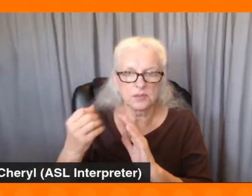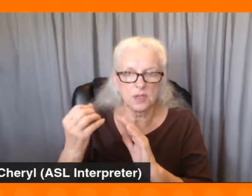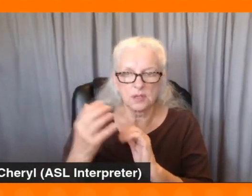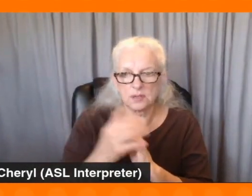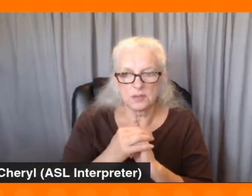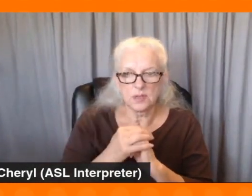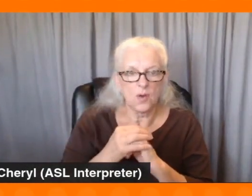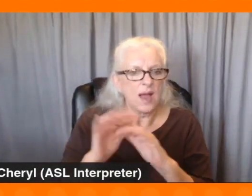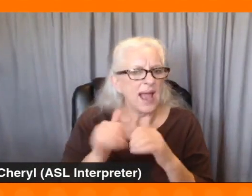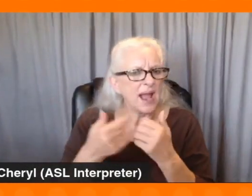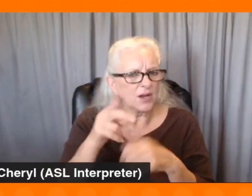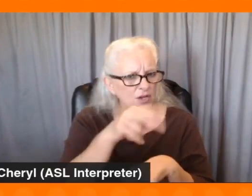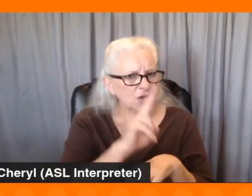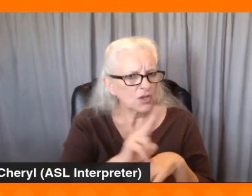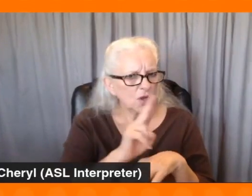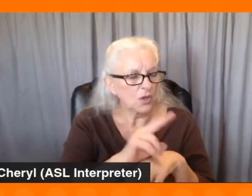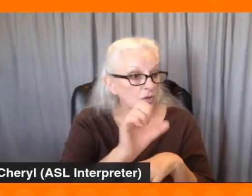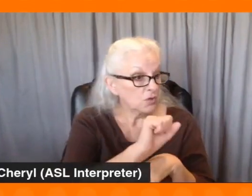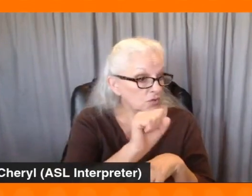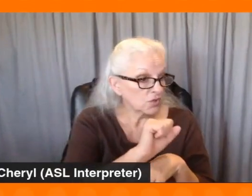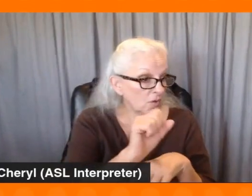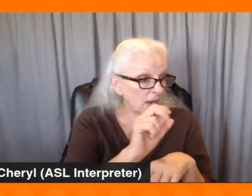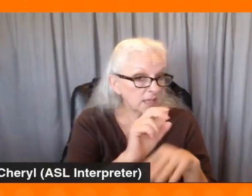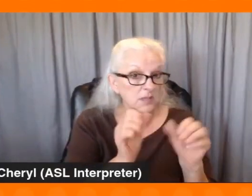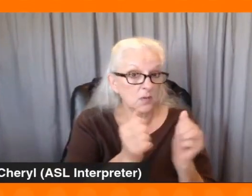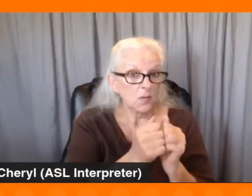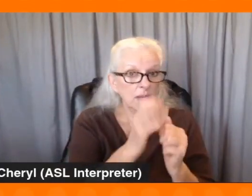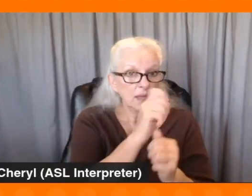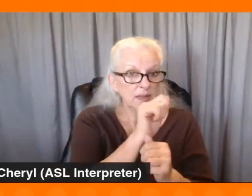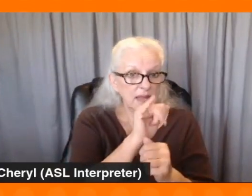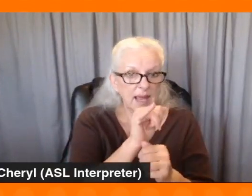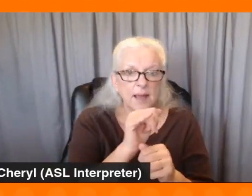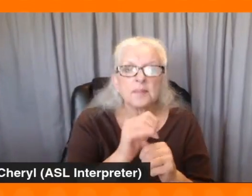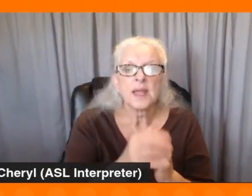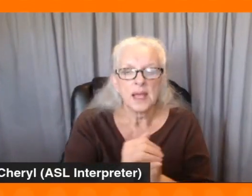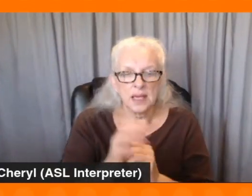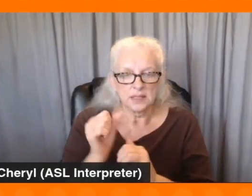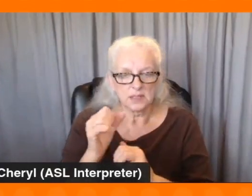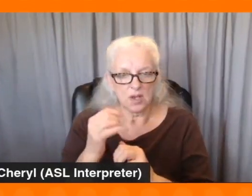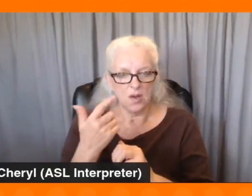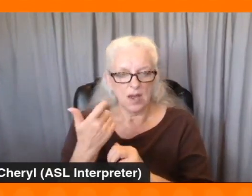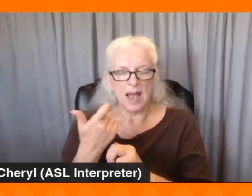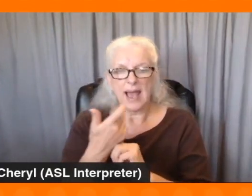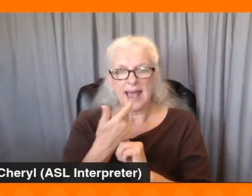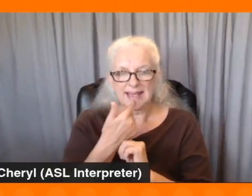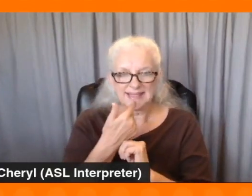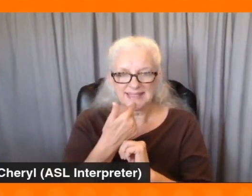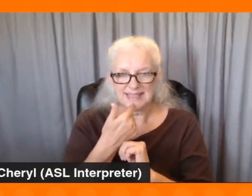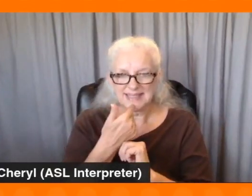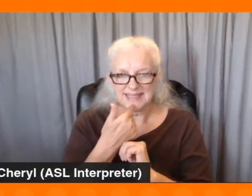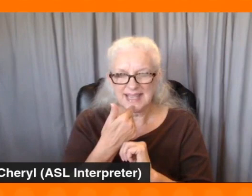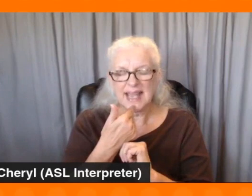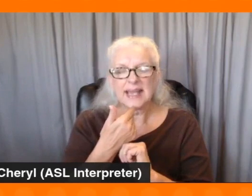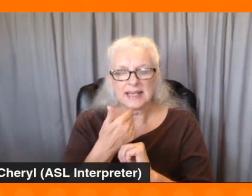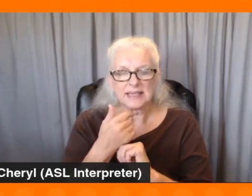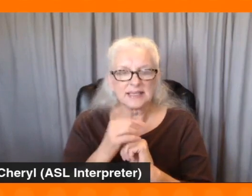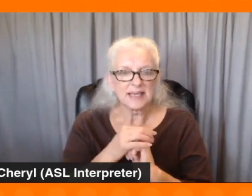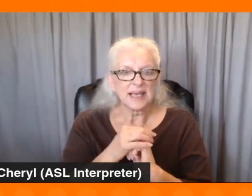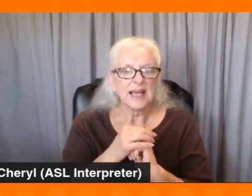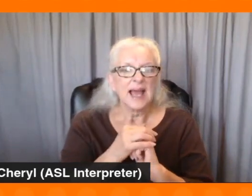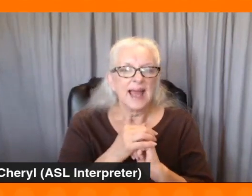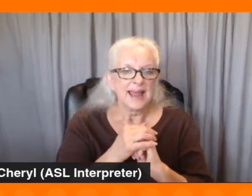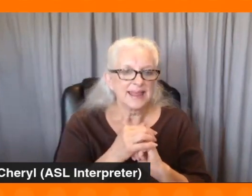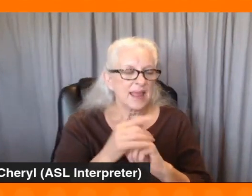using Scratch? Thanks, Alan. Well, I talked to you earlier about the group of computer science trailblazers. They're not just trailblazers. They are